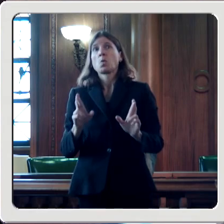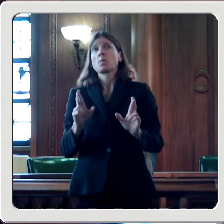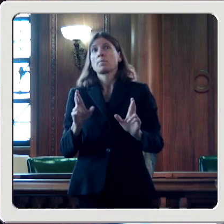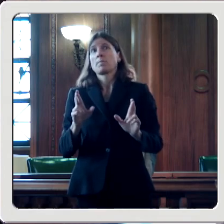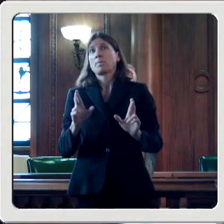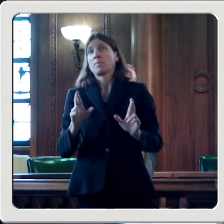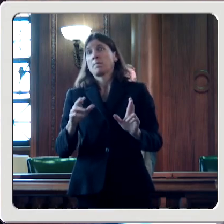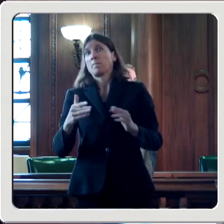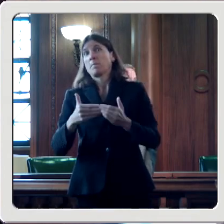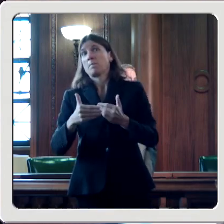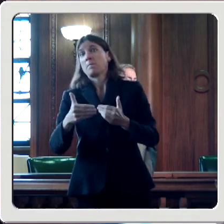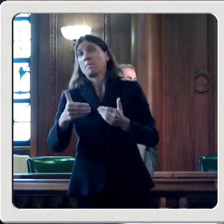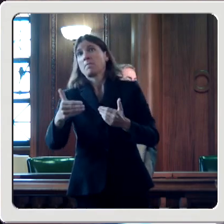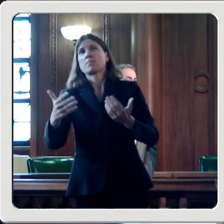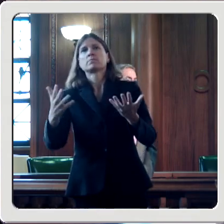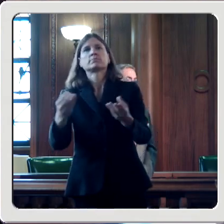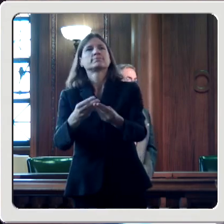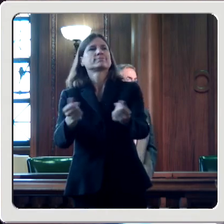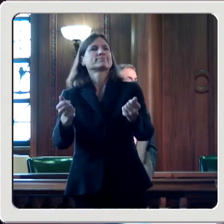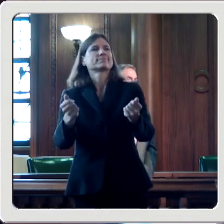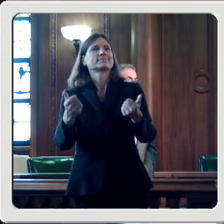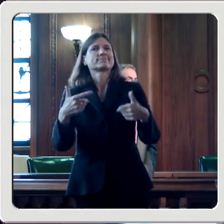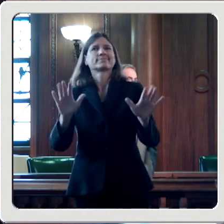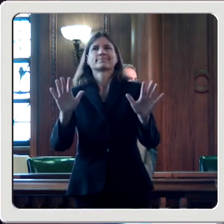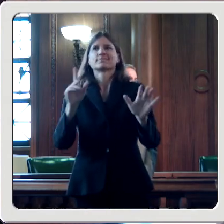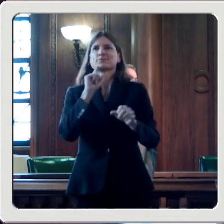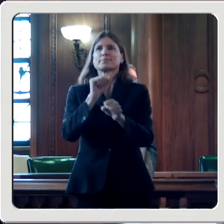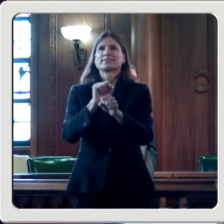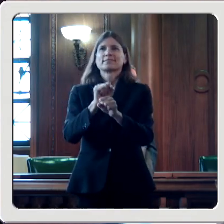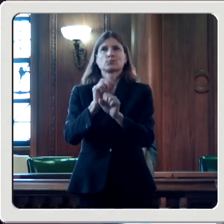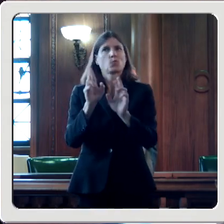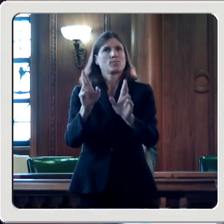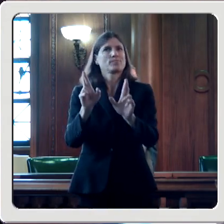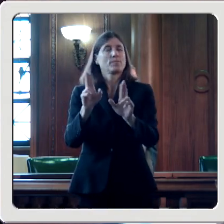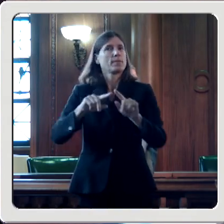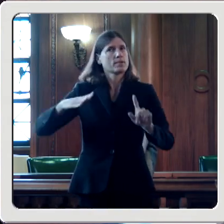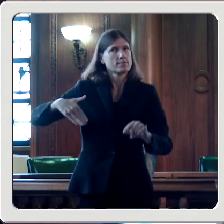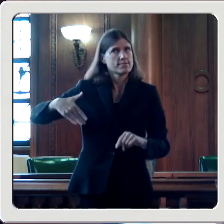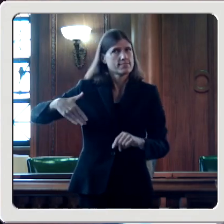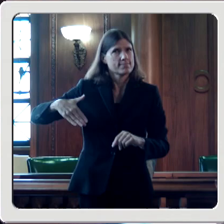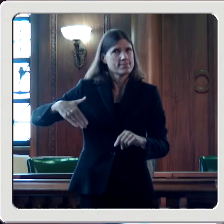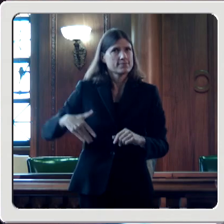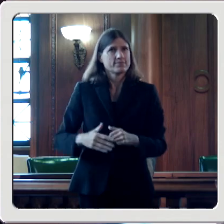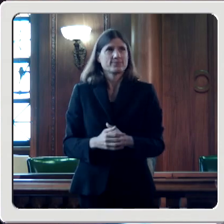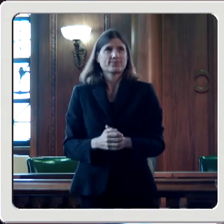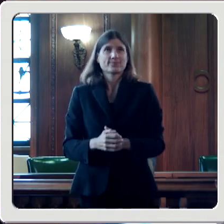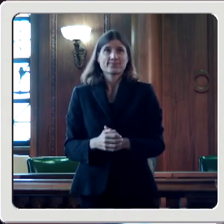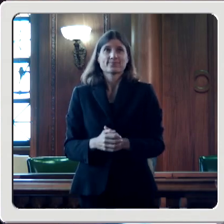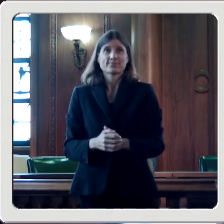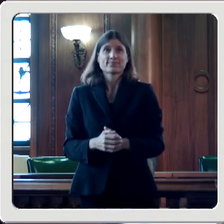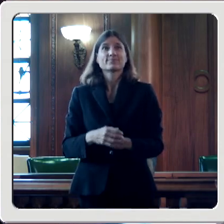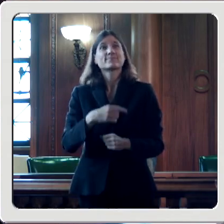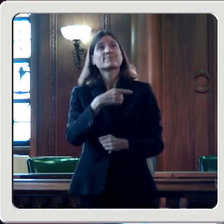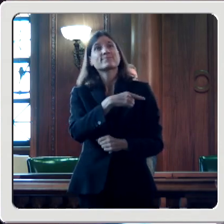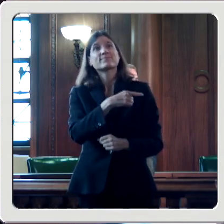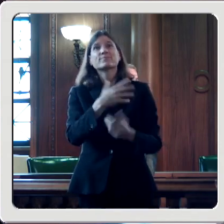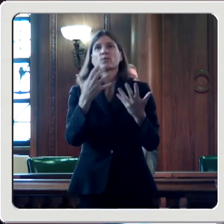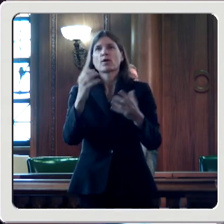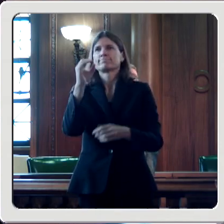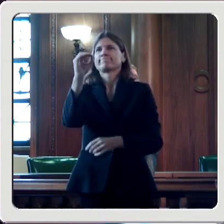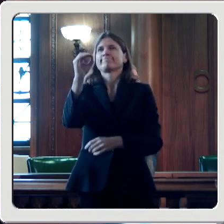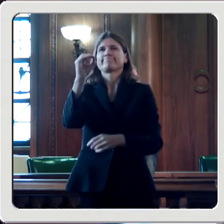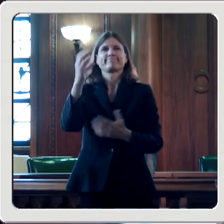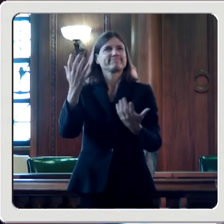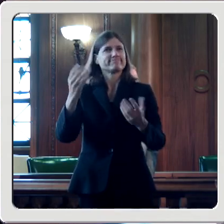journey, and while it may be a very long journey, it's that journey that I've called before the journey to zero COVID. Because